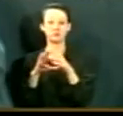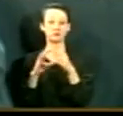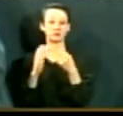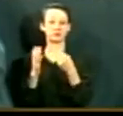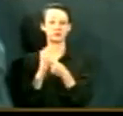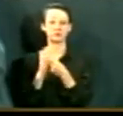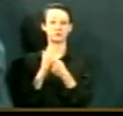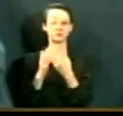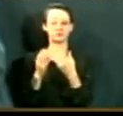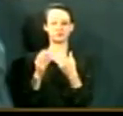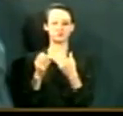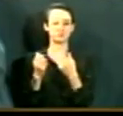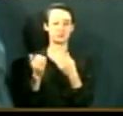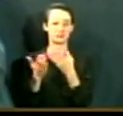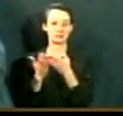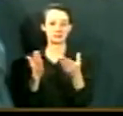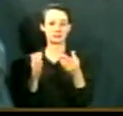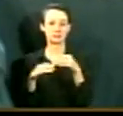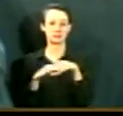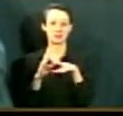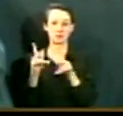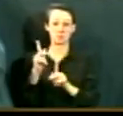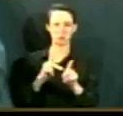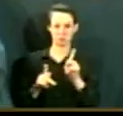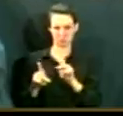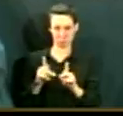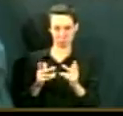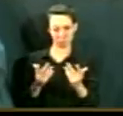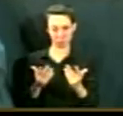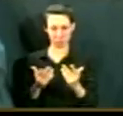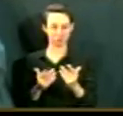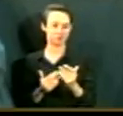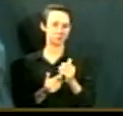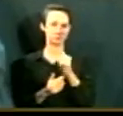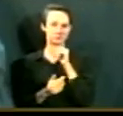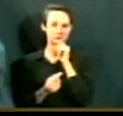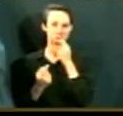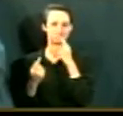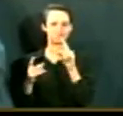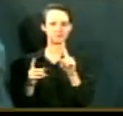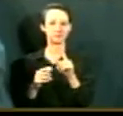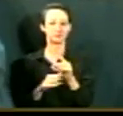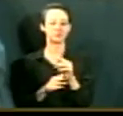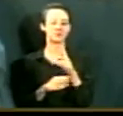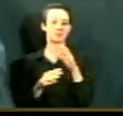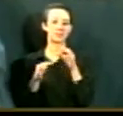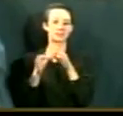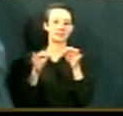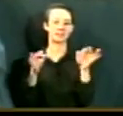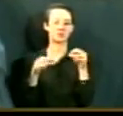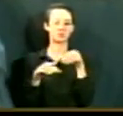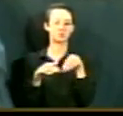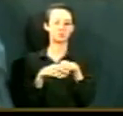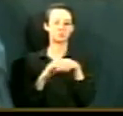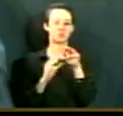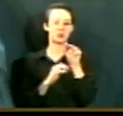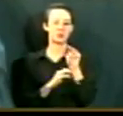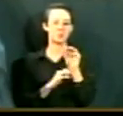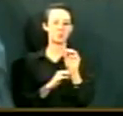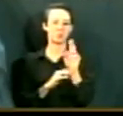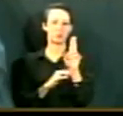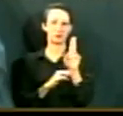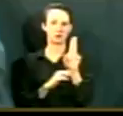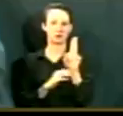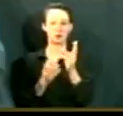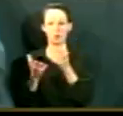meeting. So I think having language in the MOU that says this is what we want to do and this is what we would